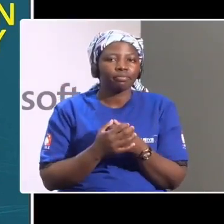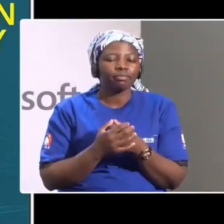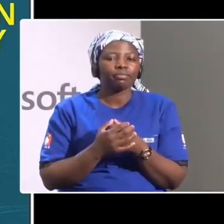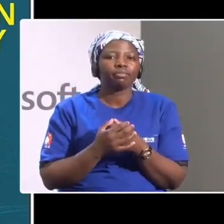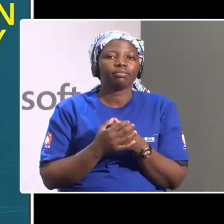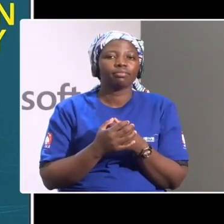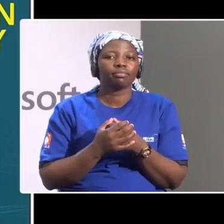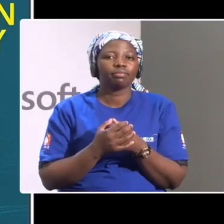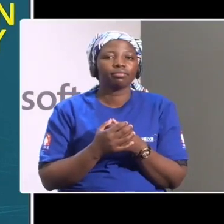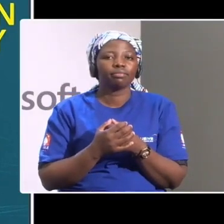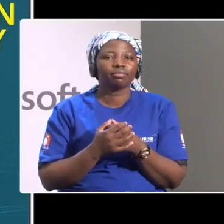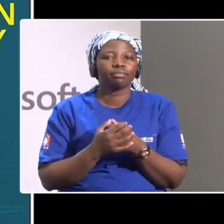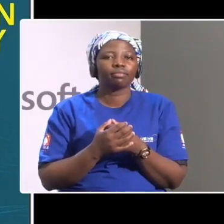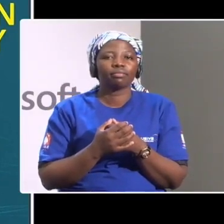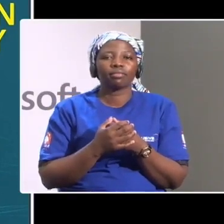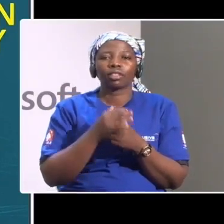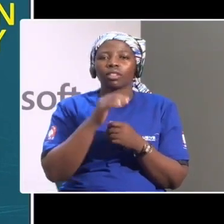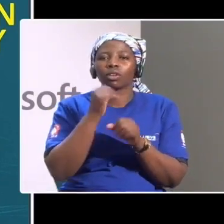WCAG 2.0.